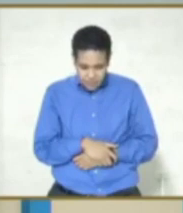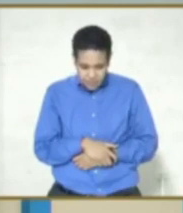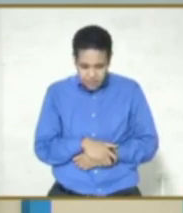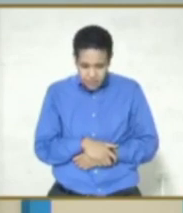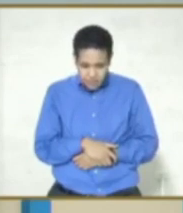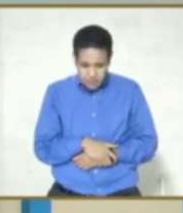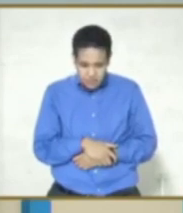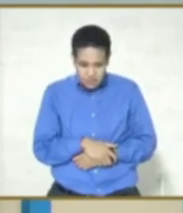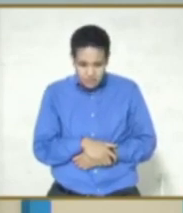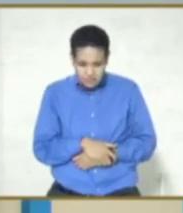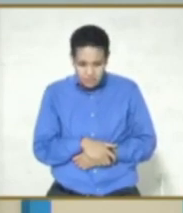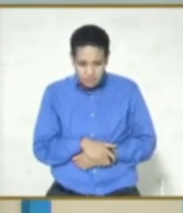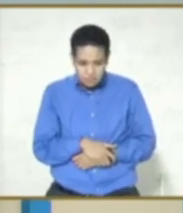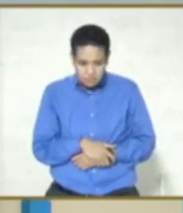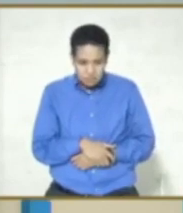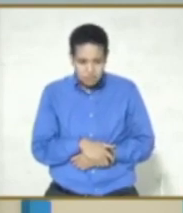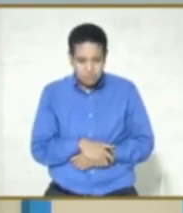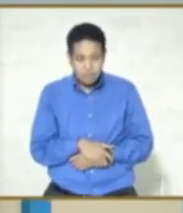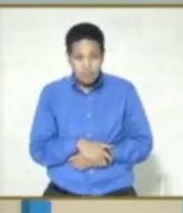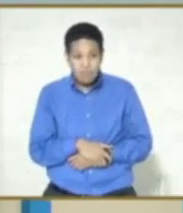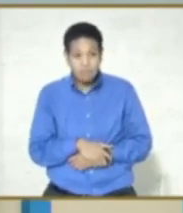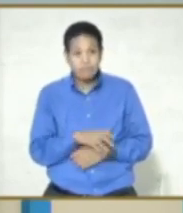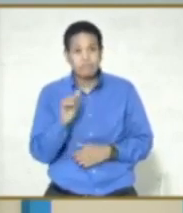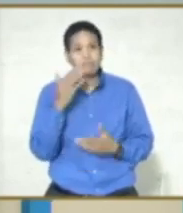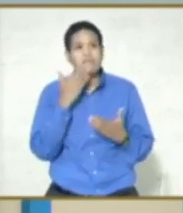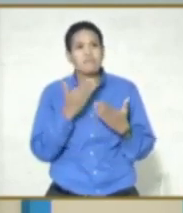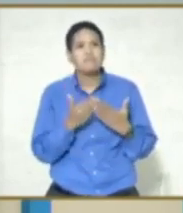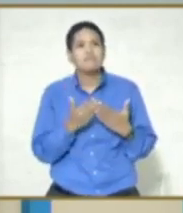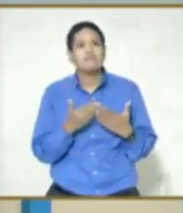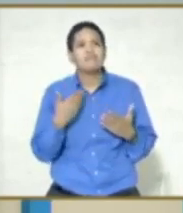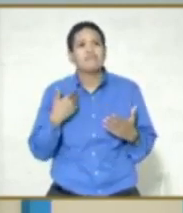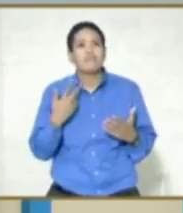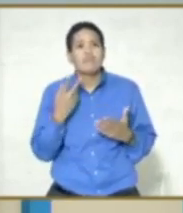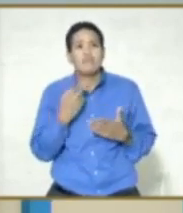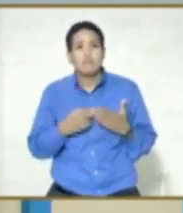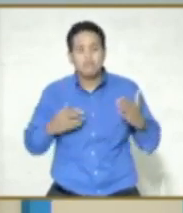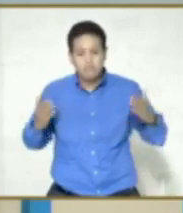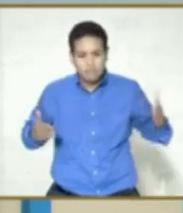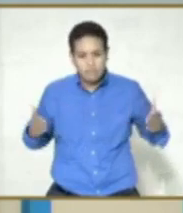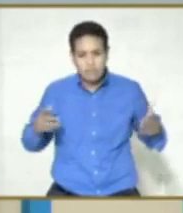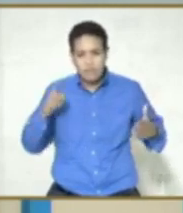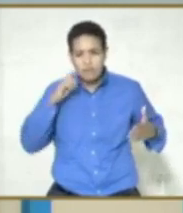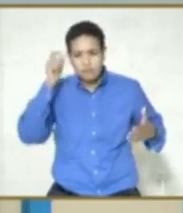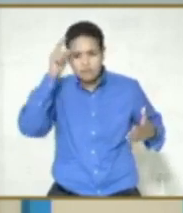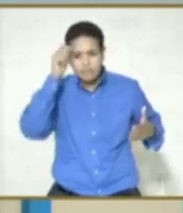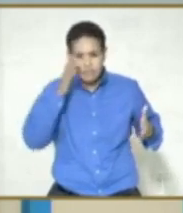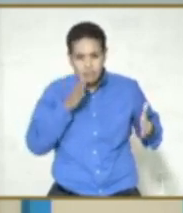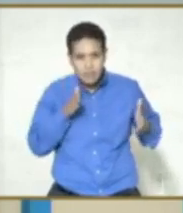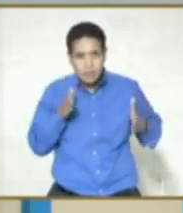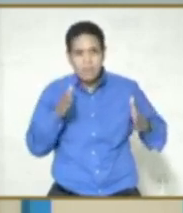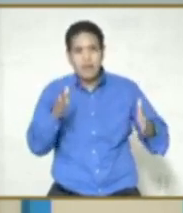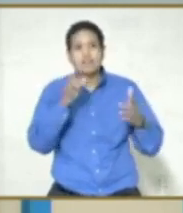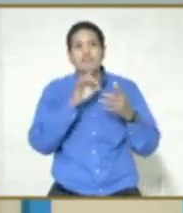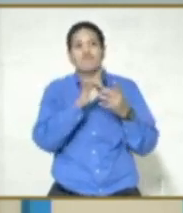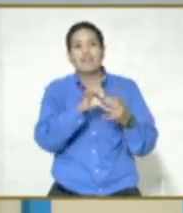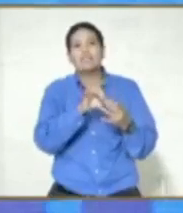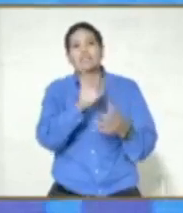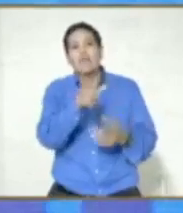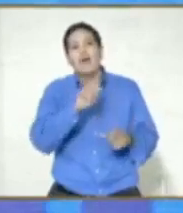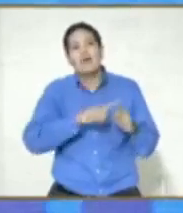divide sitting on either side to put me back on the straight path in terms of that. But I just